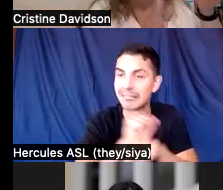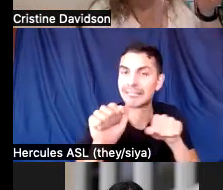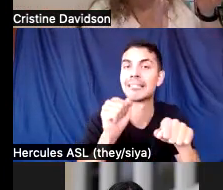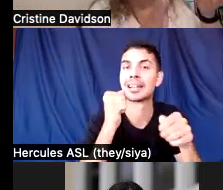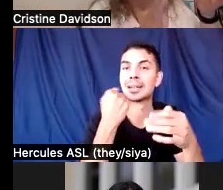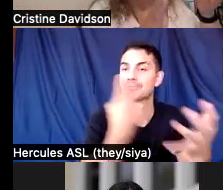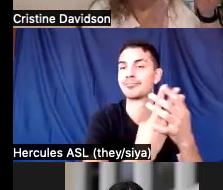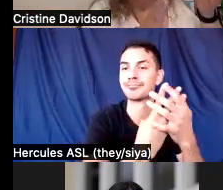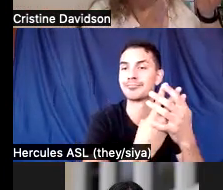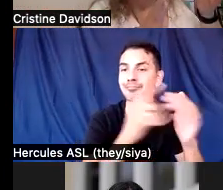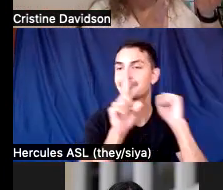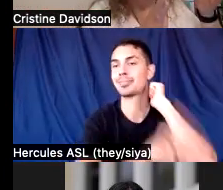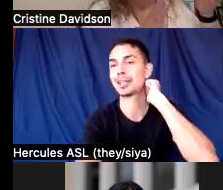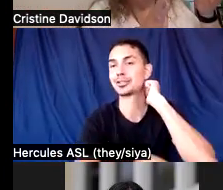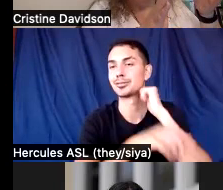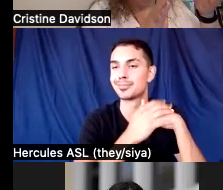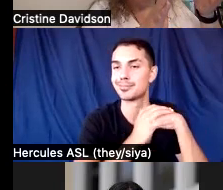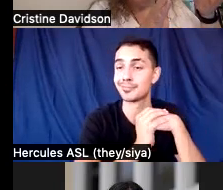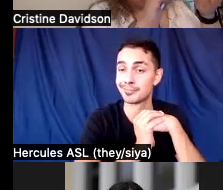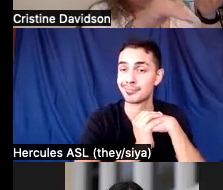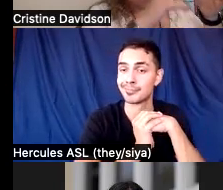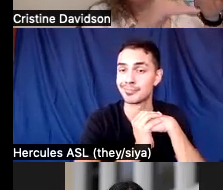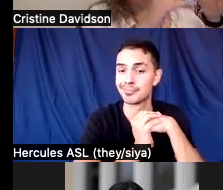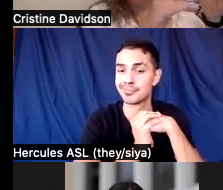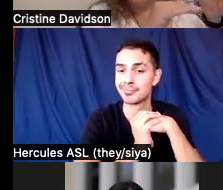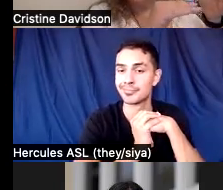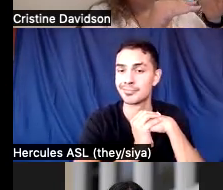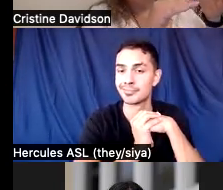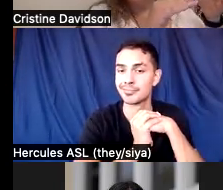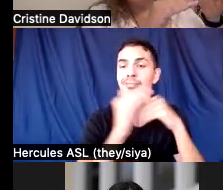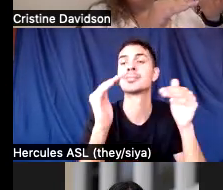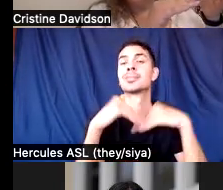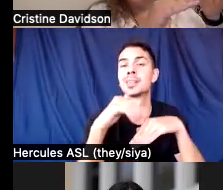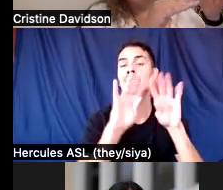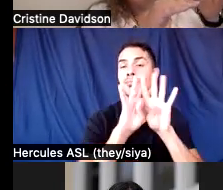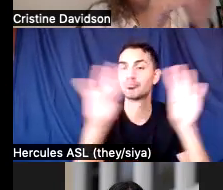only about 3 or 4 of those people who report it will arrest be made,